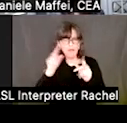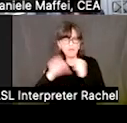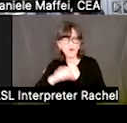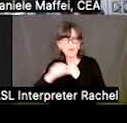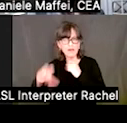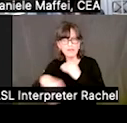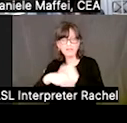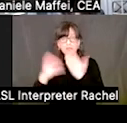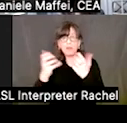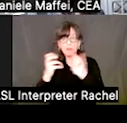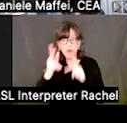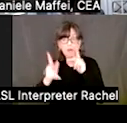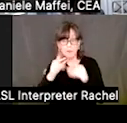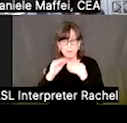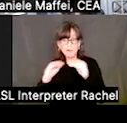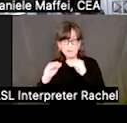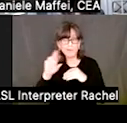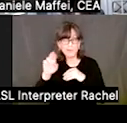We want people to be retrofitted. So,